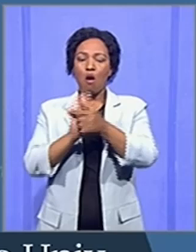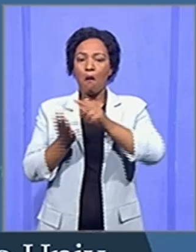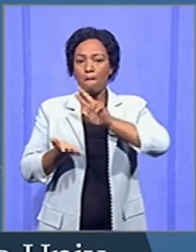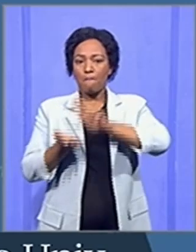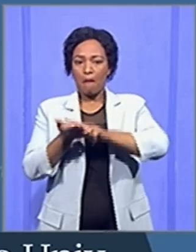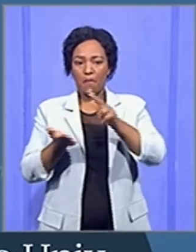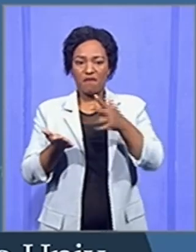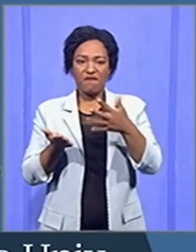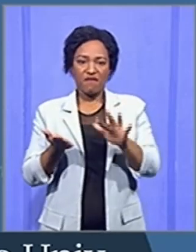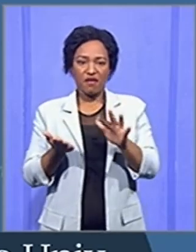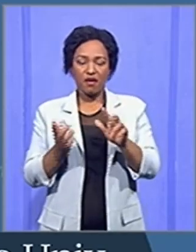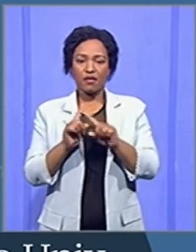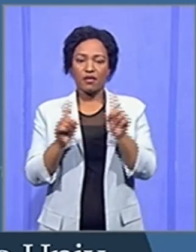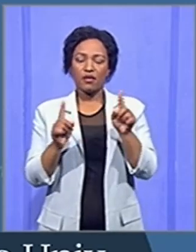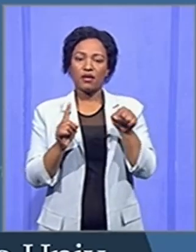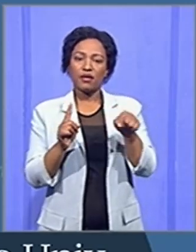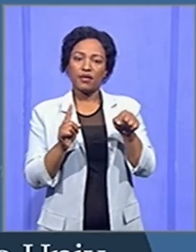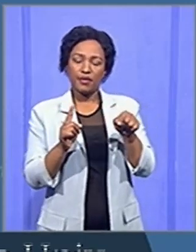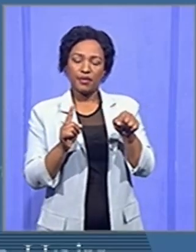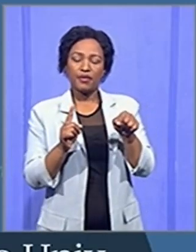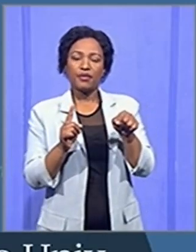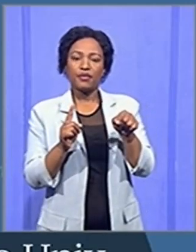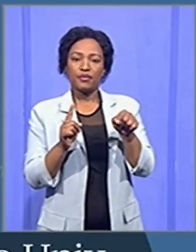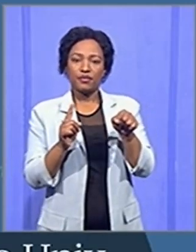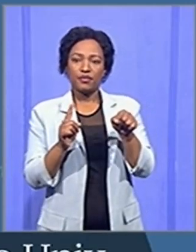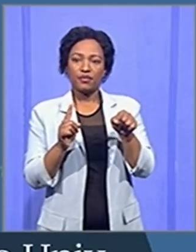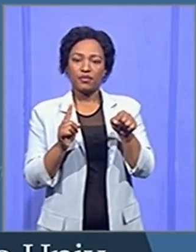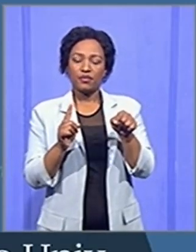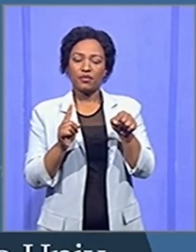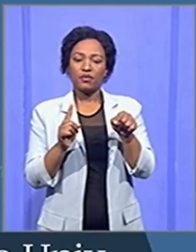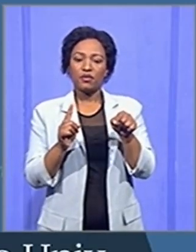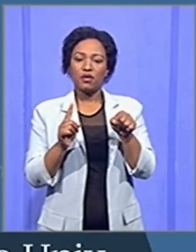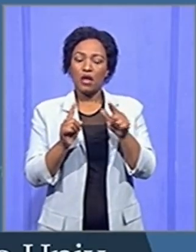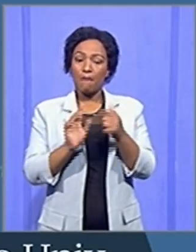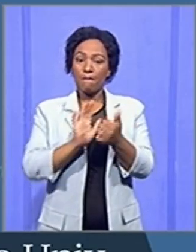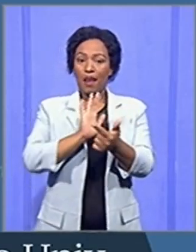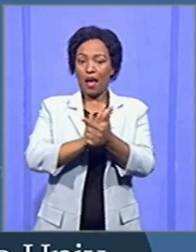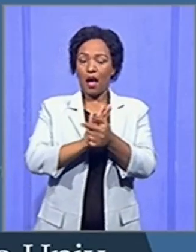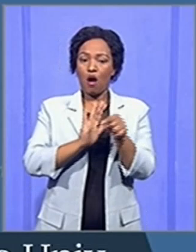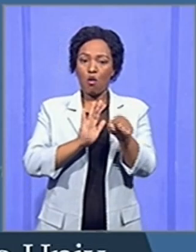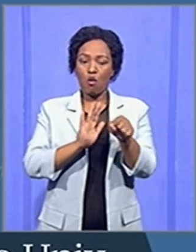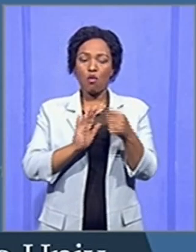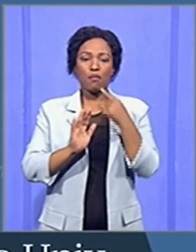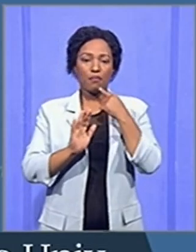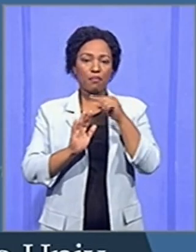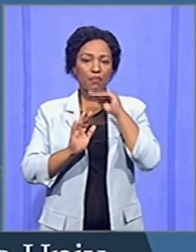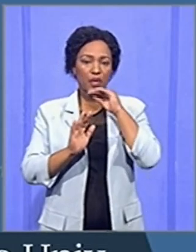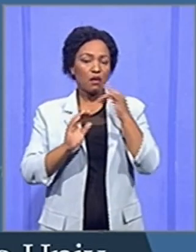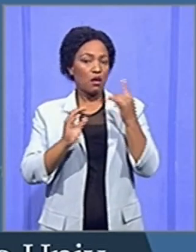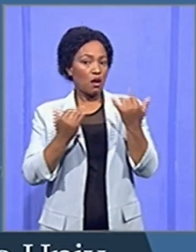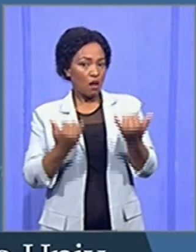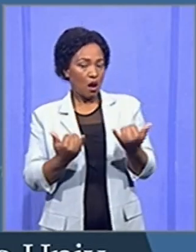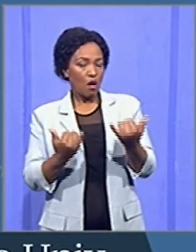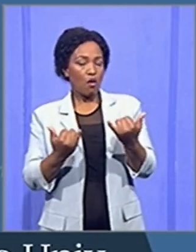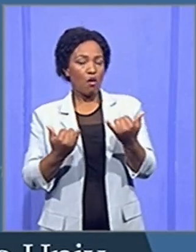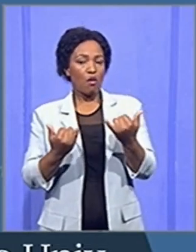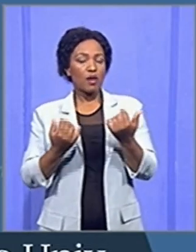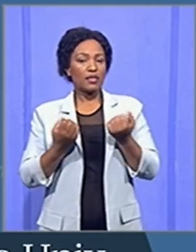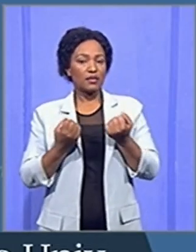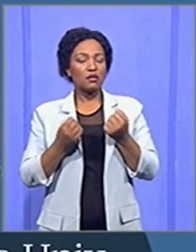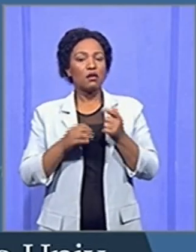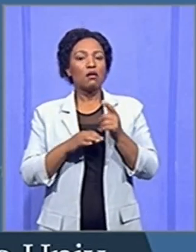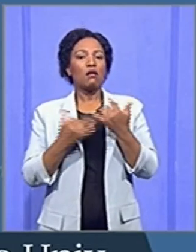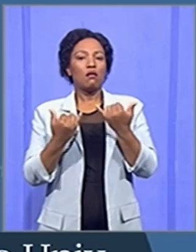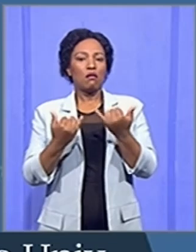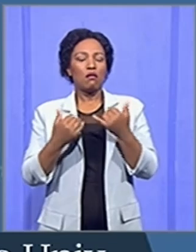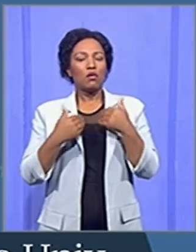ntho e bolelang ke gore molao ona ke tumello ya gore jale ditlhophiso di ka